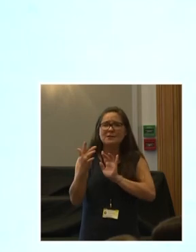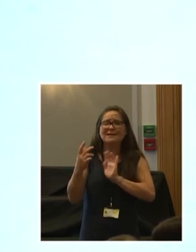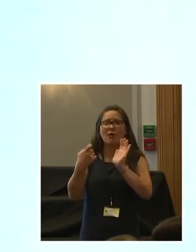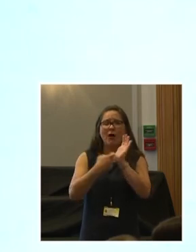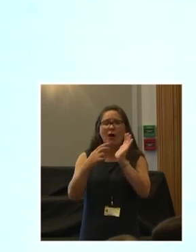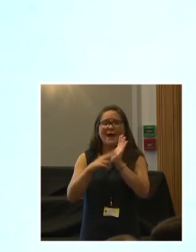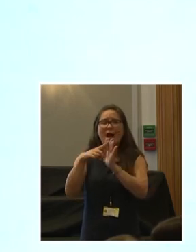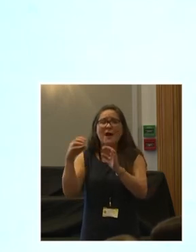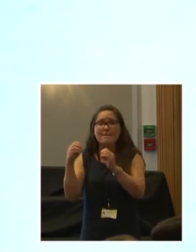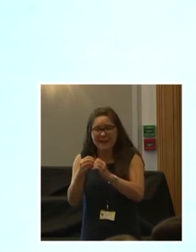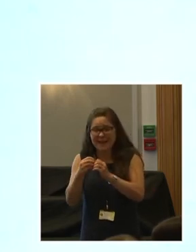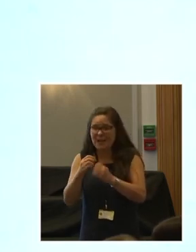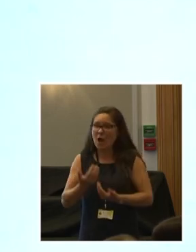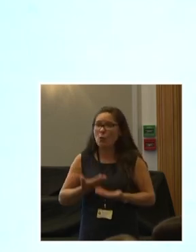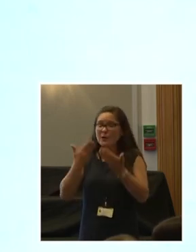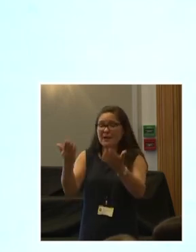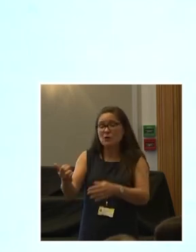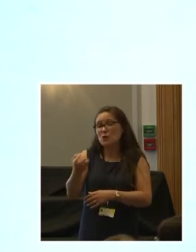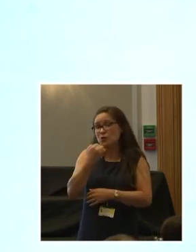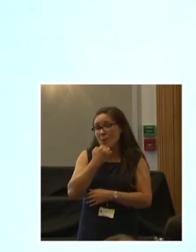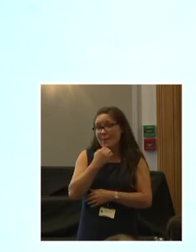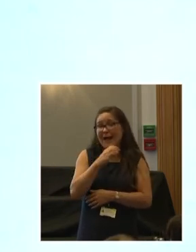number, I'll say it now, but also share it later. It's